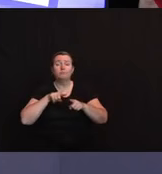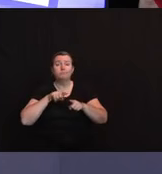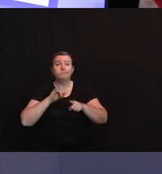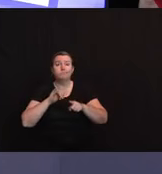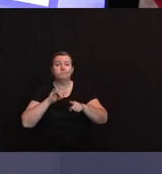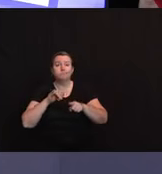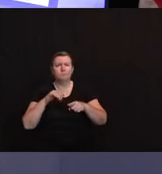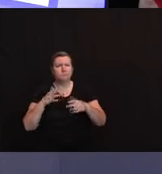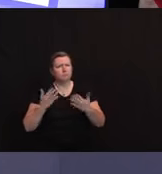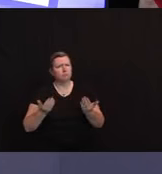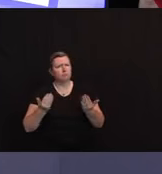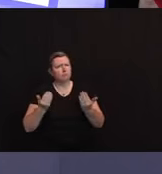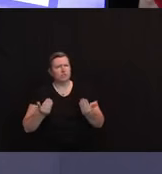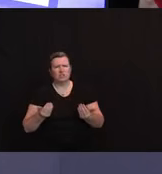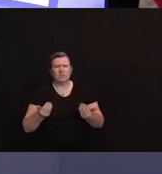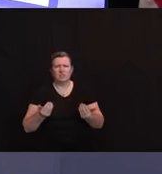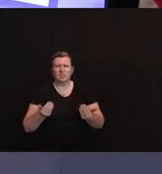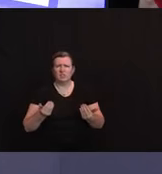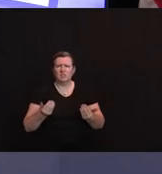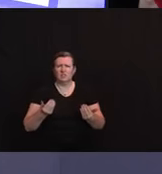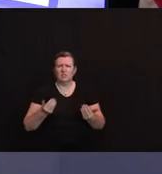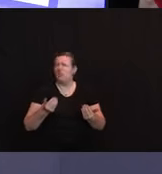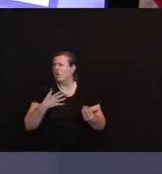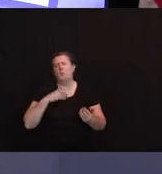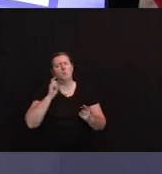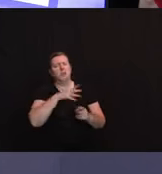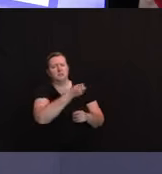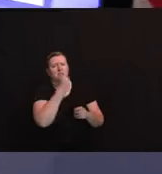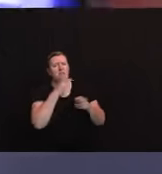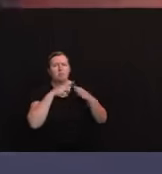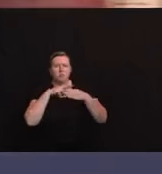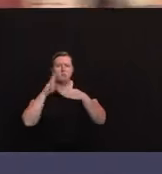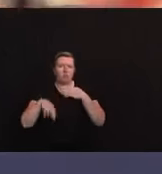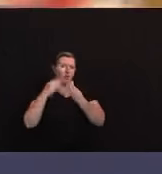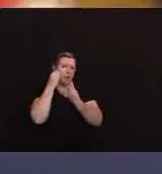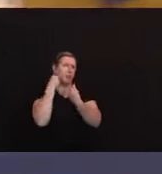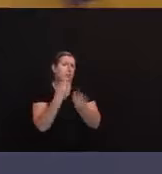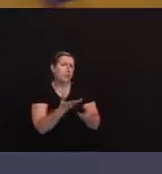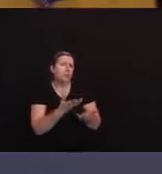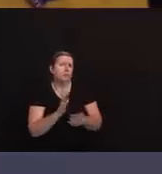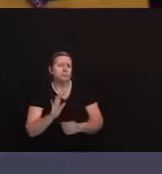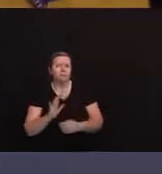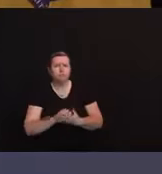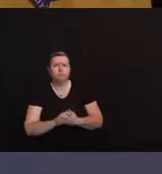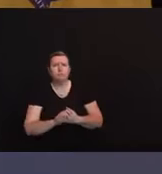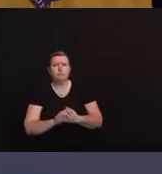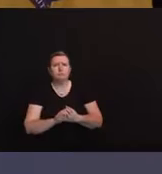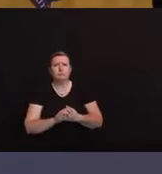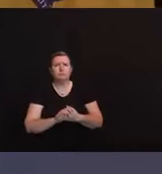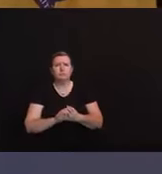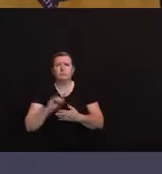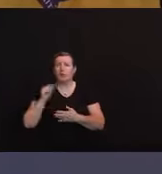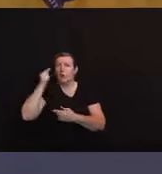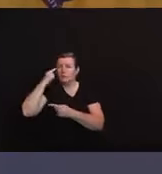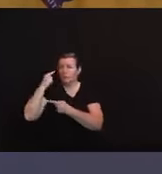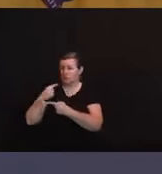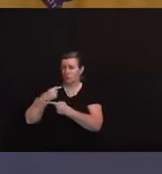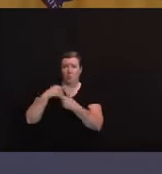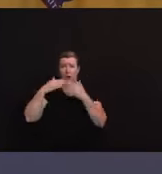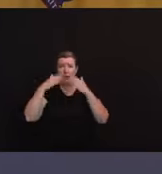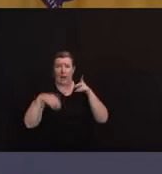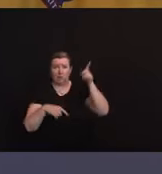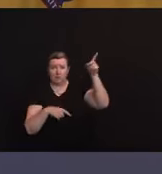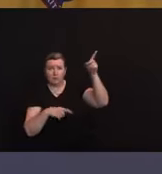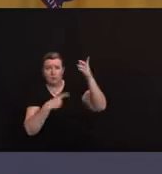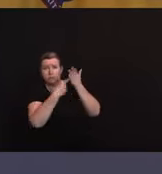today, if that would be helpful. The White House has been talking for a couple of weeks, and I think it's fair to say, Judy, while we welcome it, we're